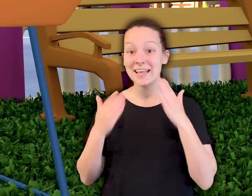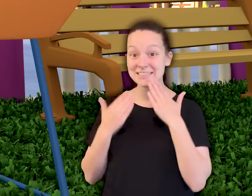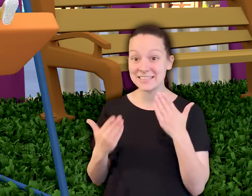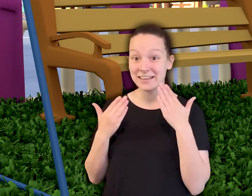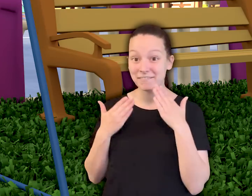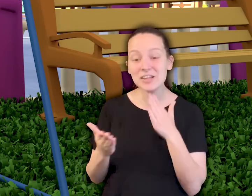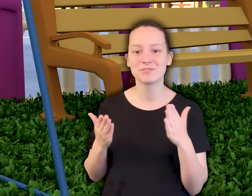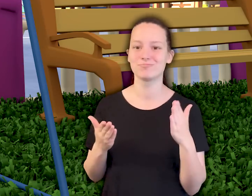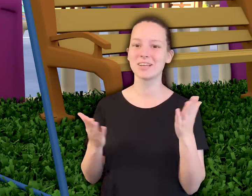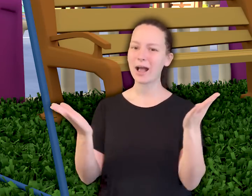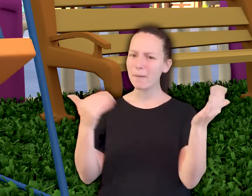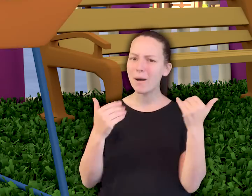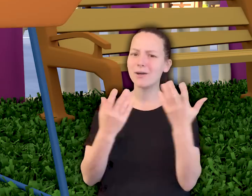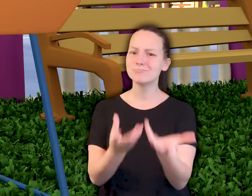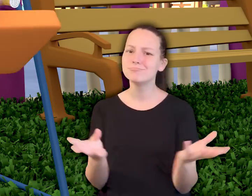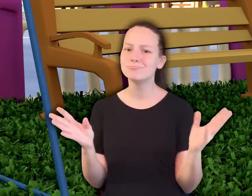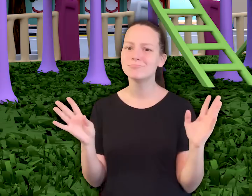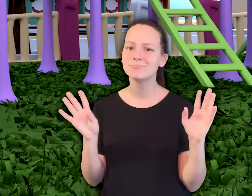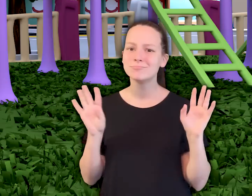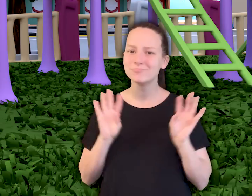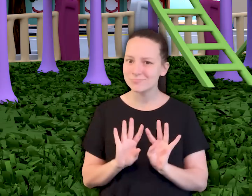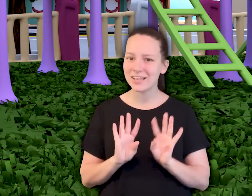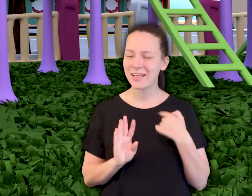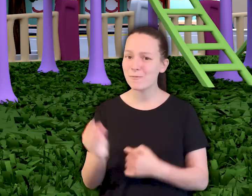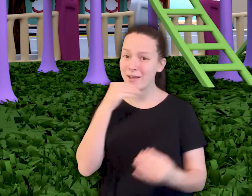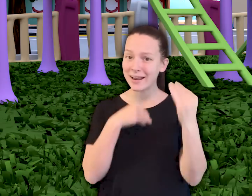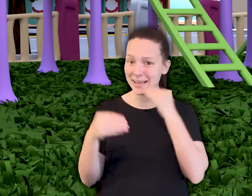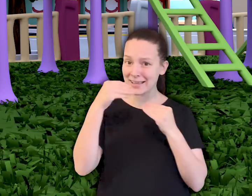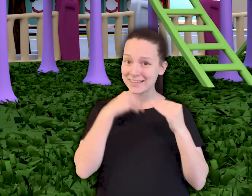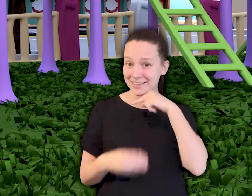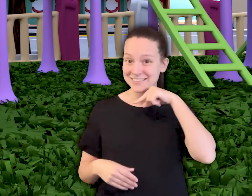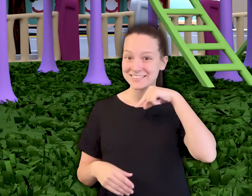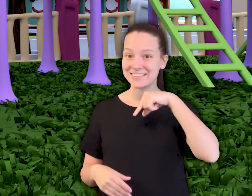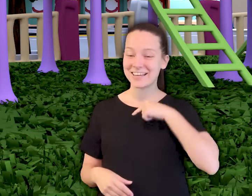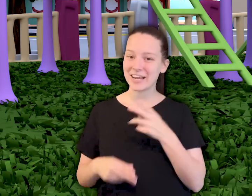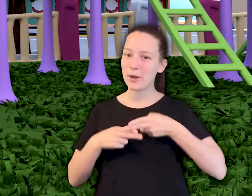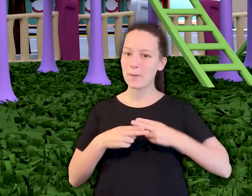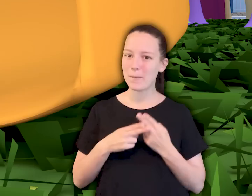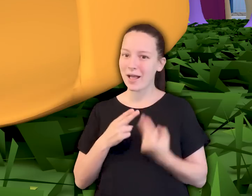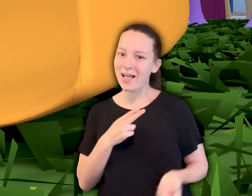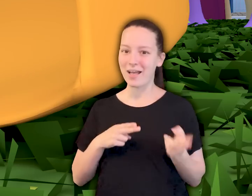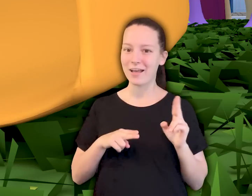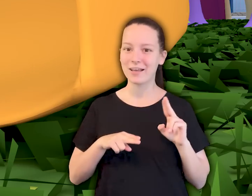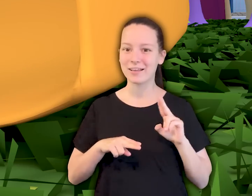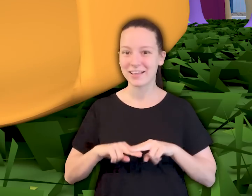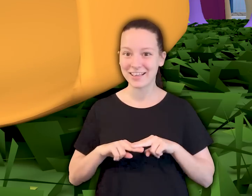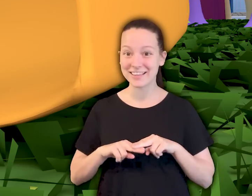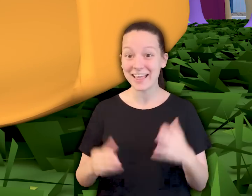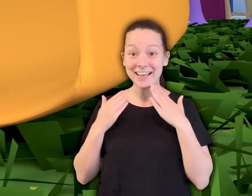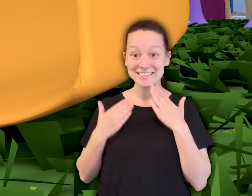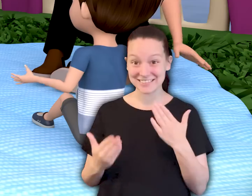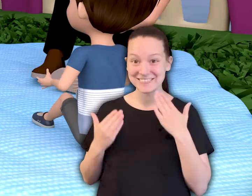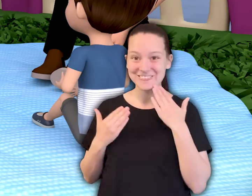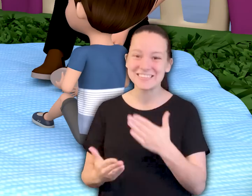it's Thanksgiving let's gather around to eat some turkey and gain a pound